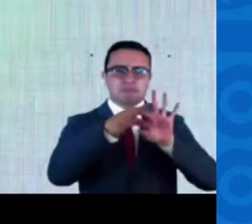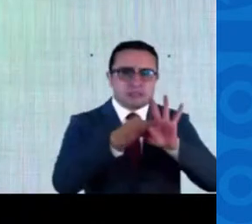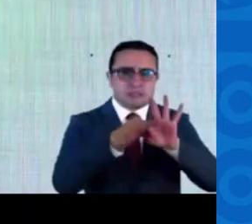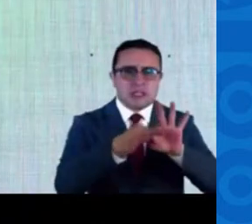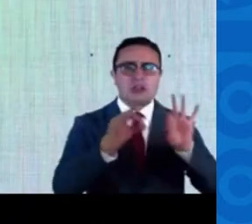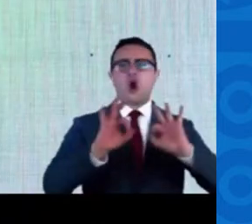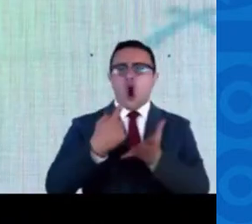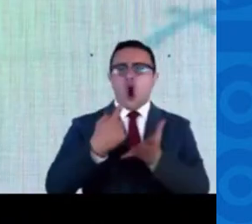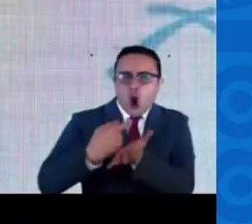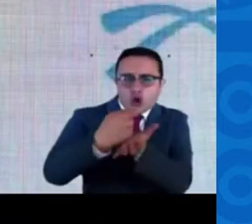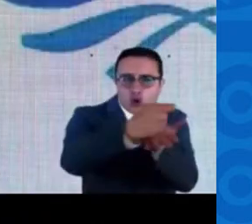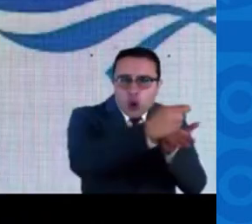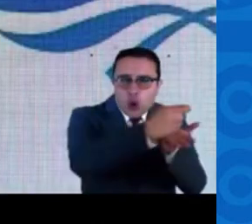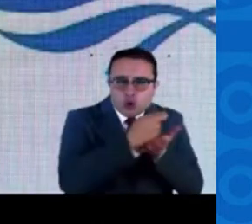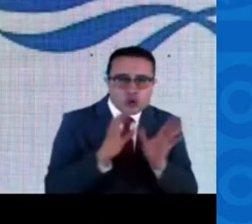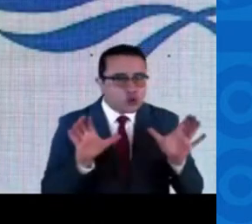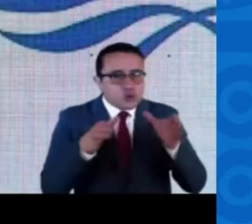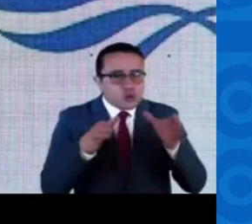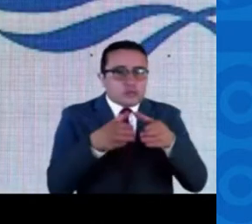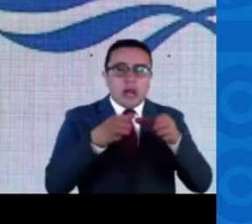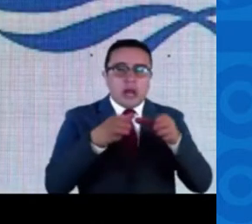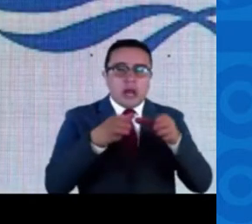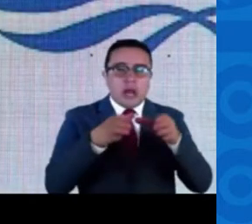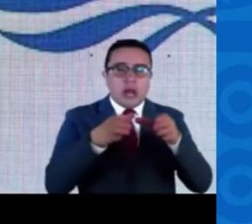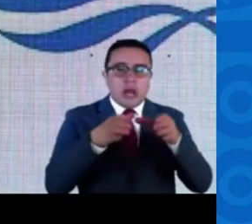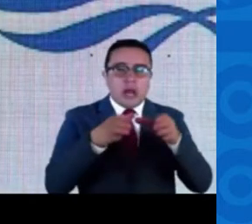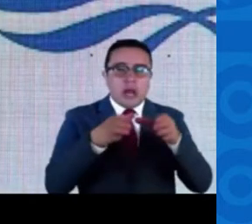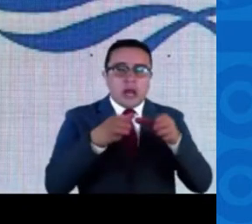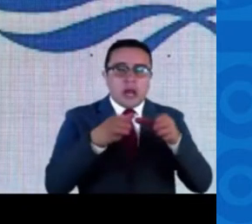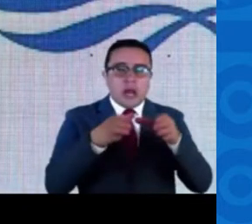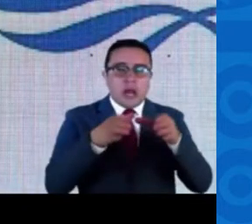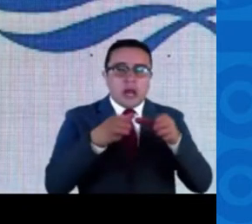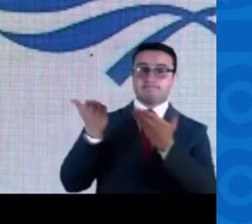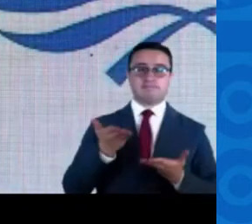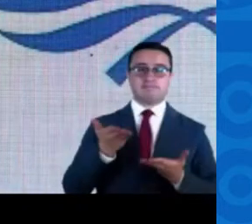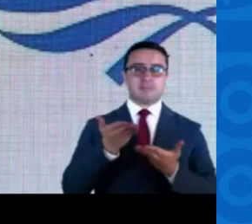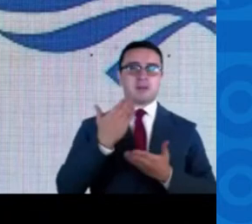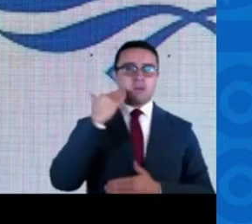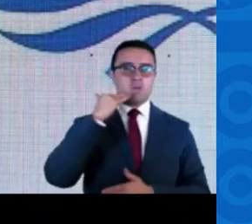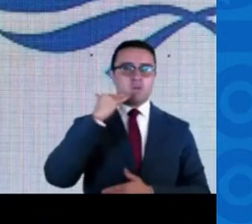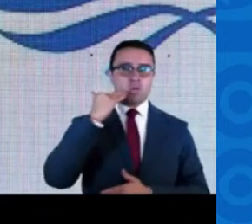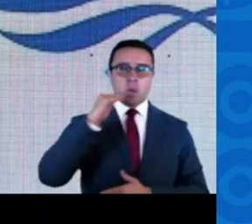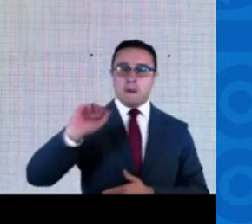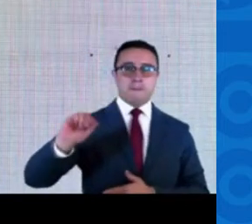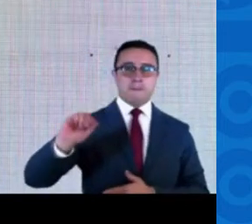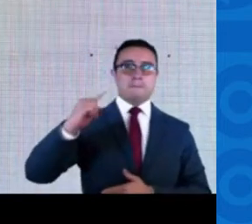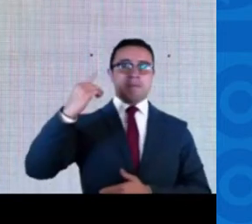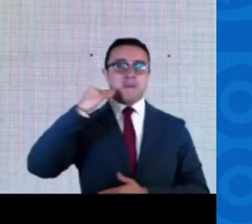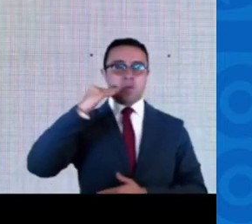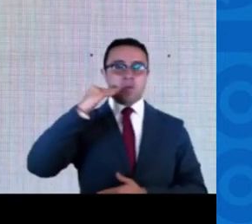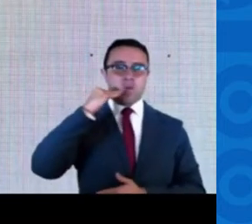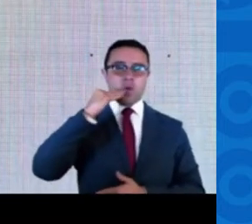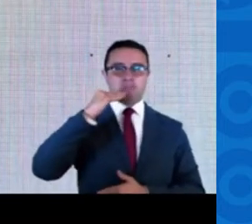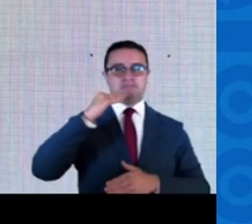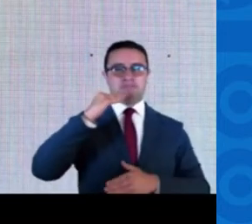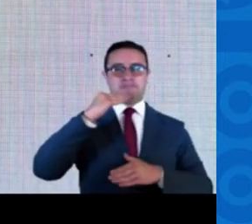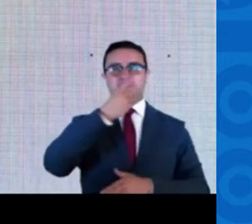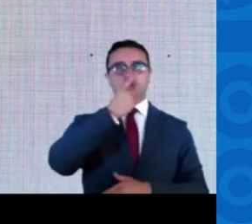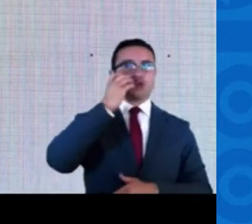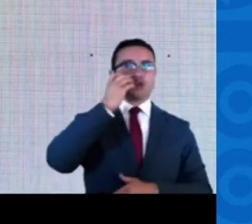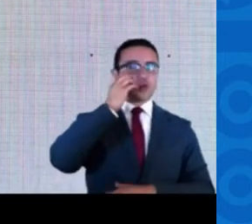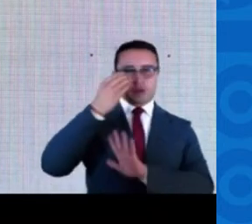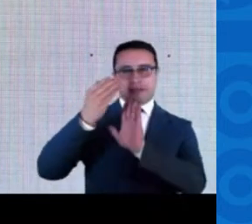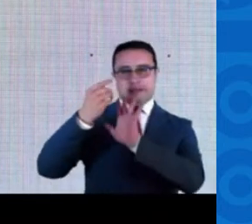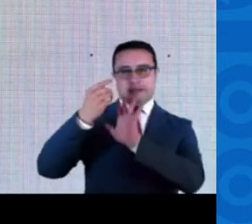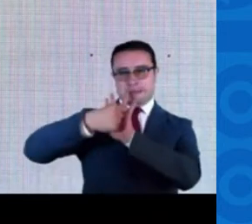partners, activists, and main partners. So now let's welcome the First Lady. She